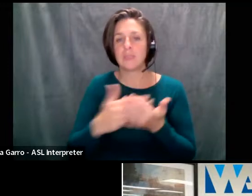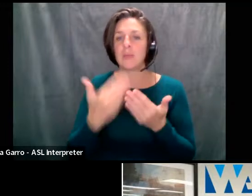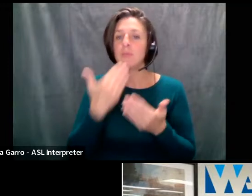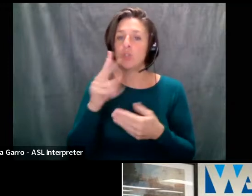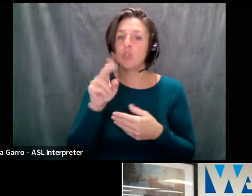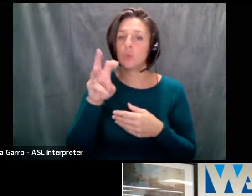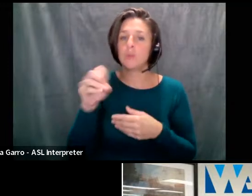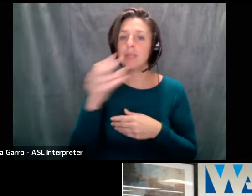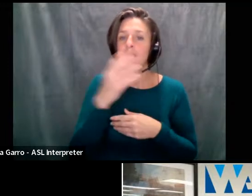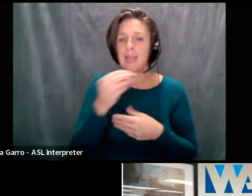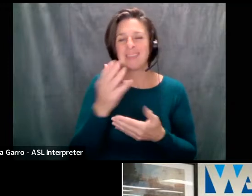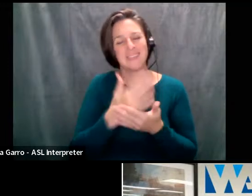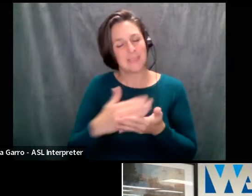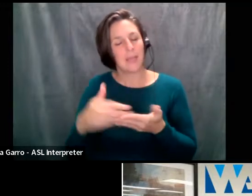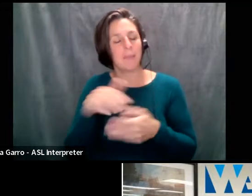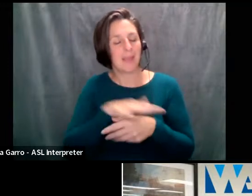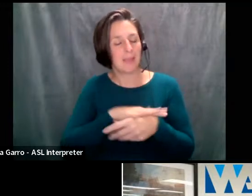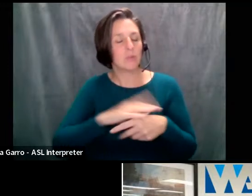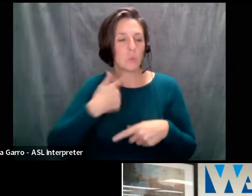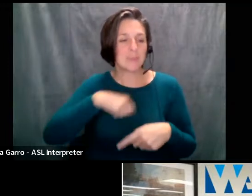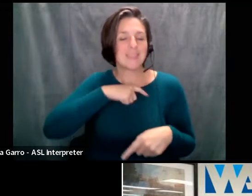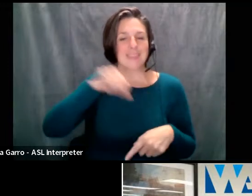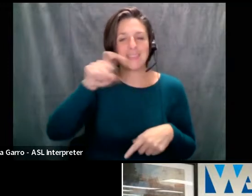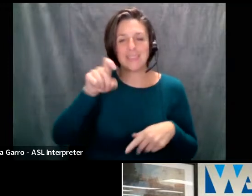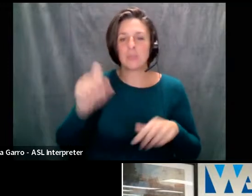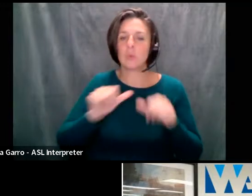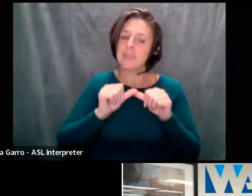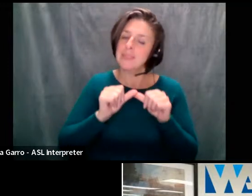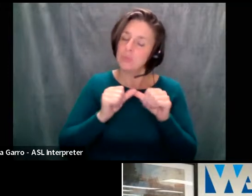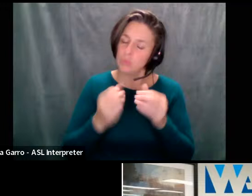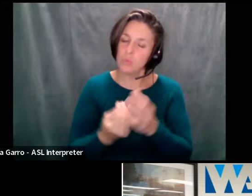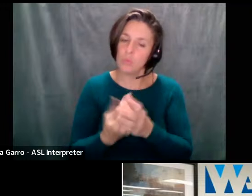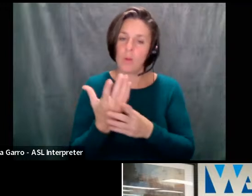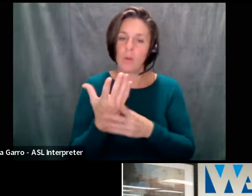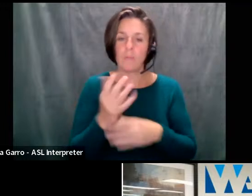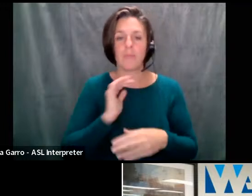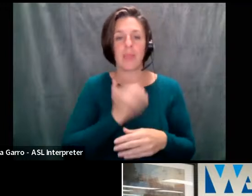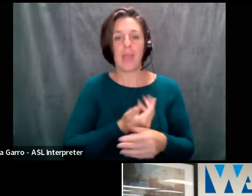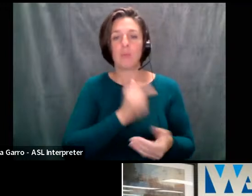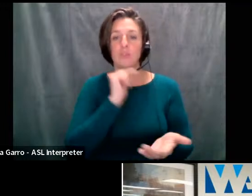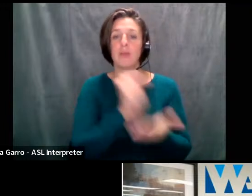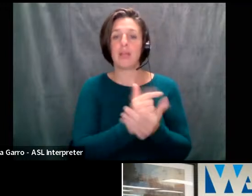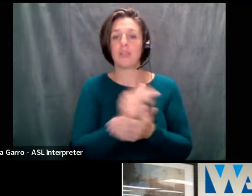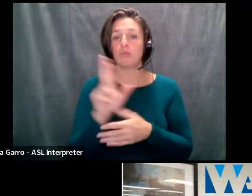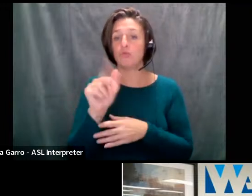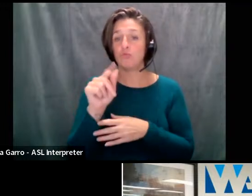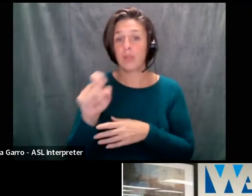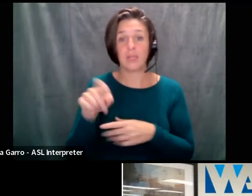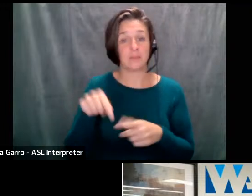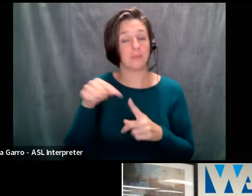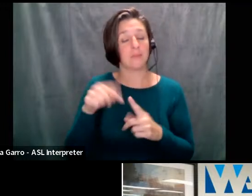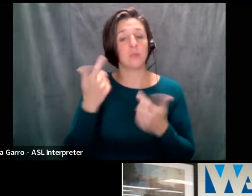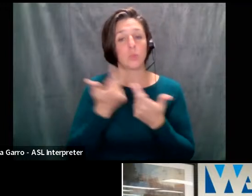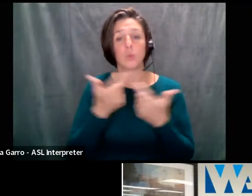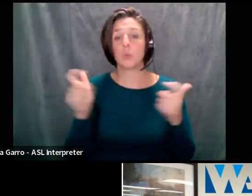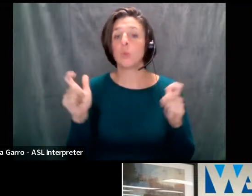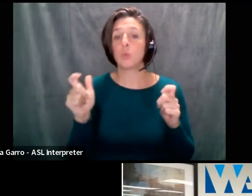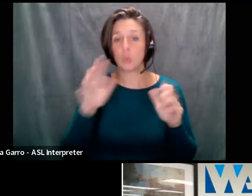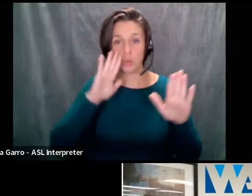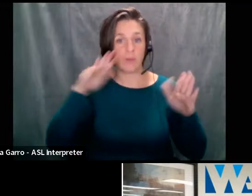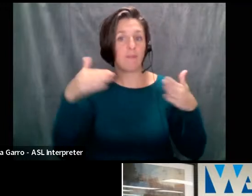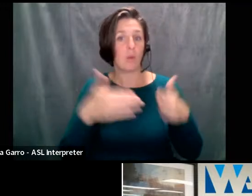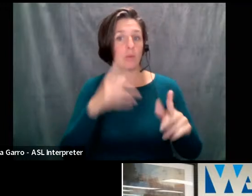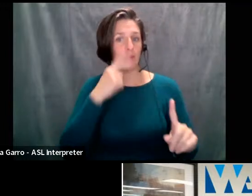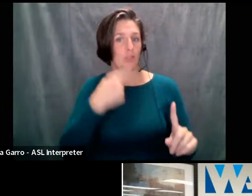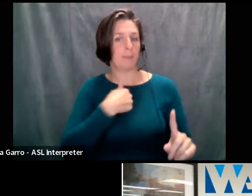areas where we need to continue to grow. Our graduation rate, which is a huge focus for